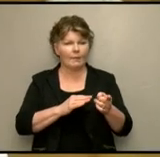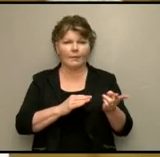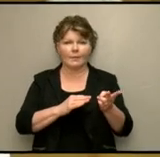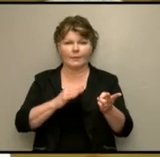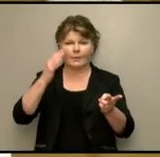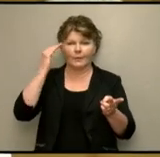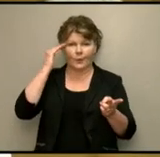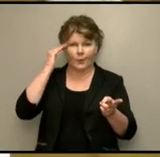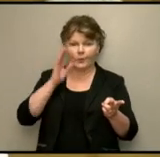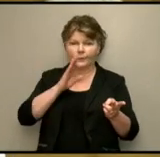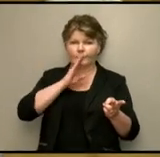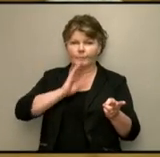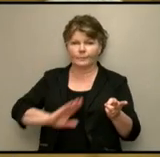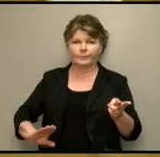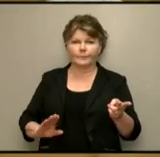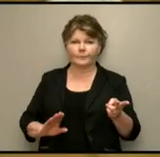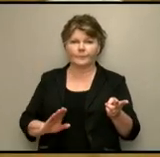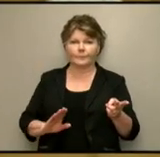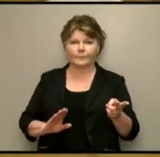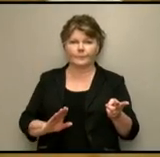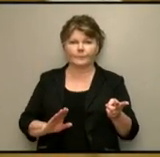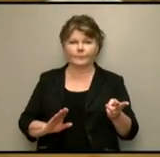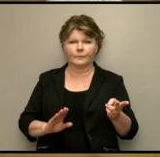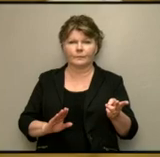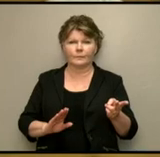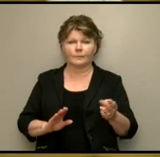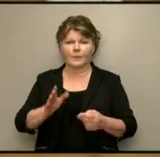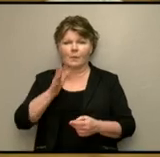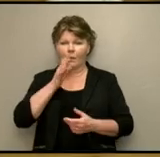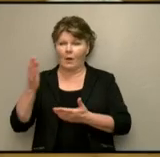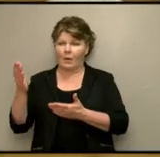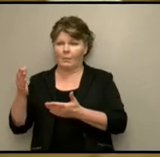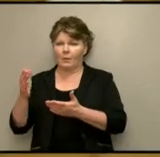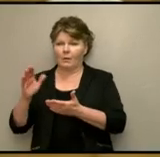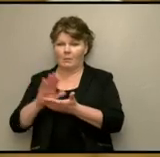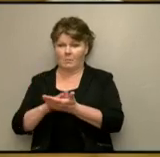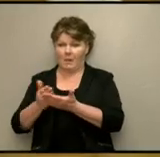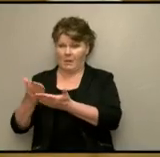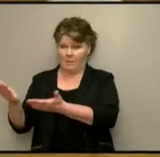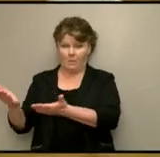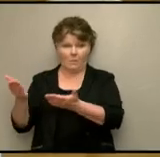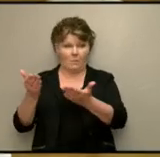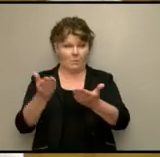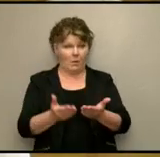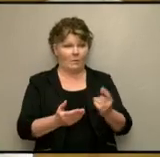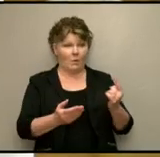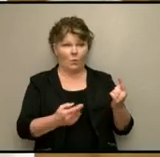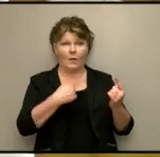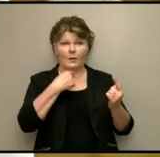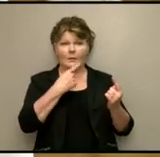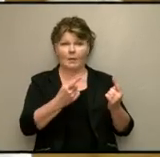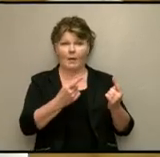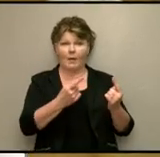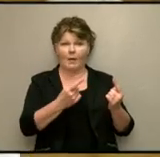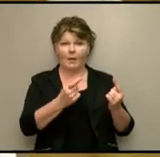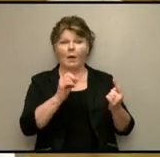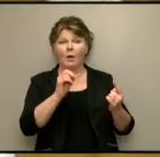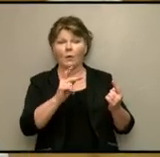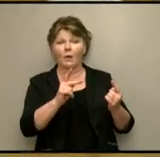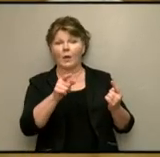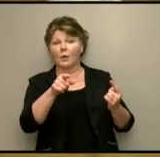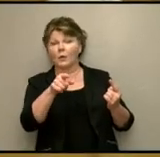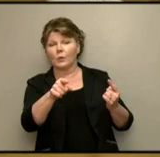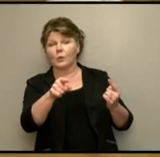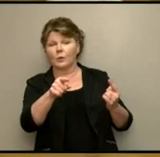and were quiet, but briefly. Then mom brought over the first batch, and the one said to the other, "Okay,